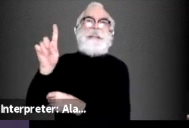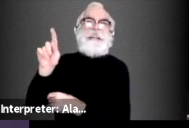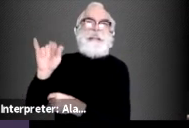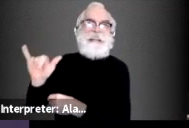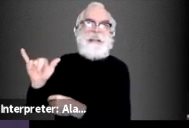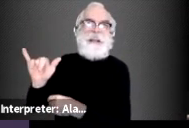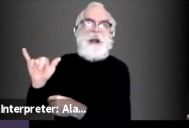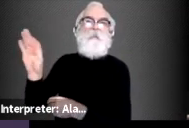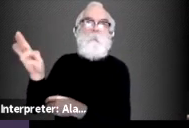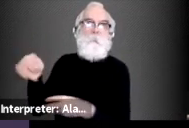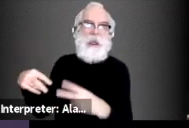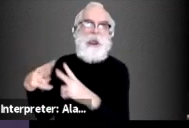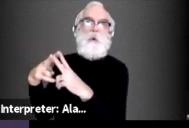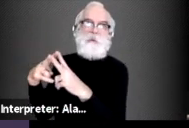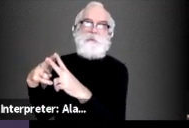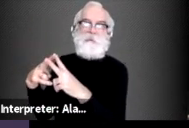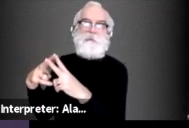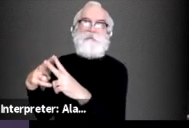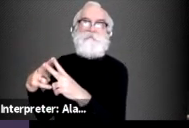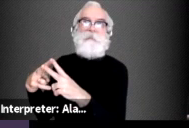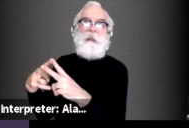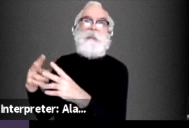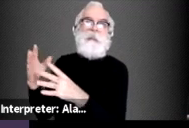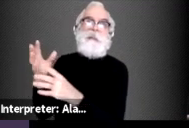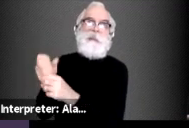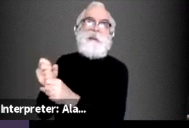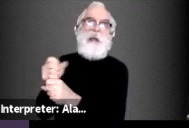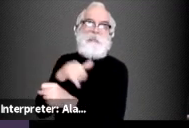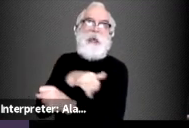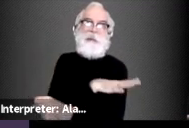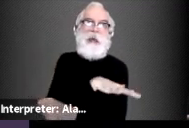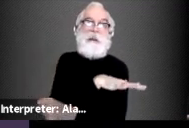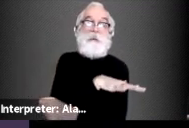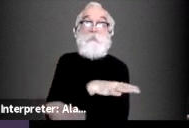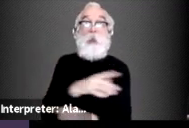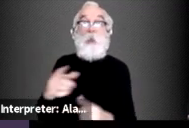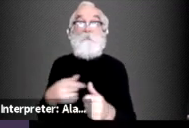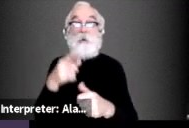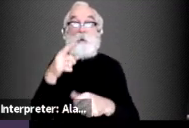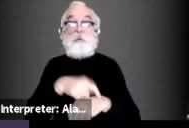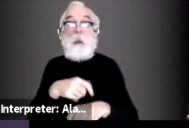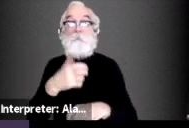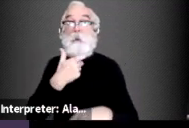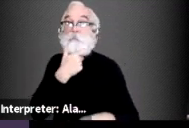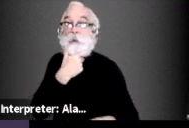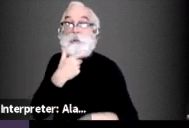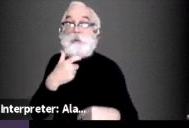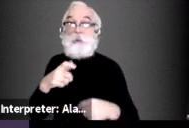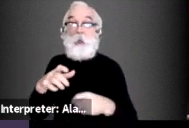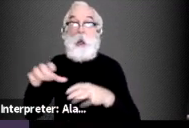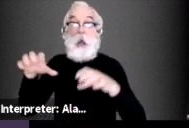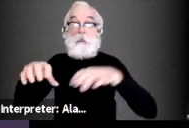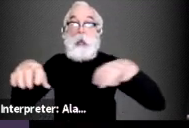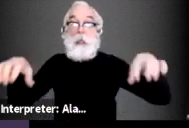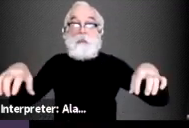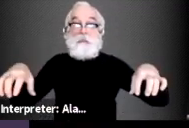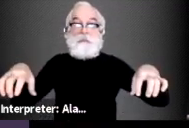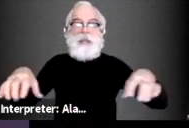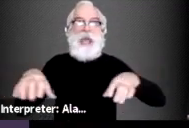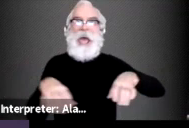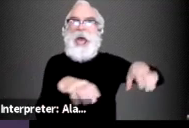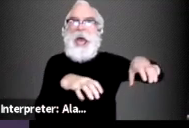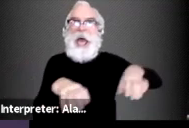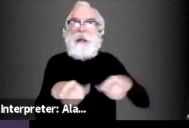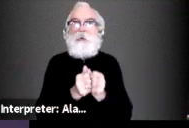Franklin's cartoon is the first time the British colonies were asked to act as a single unit. This was the